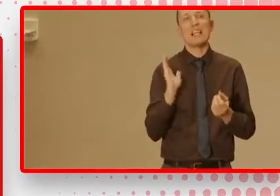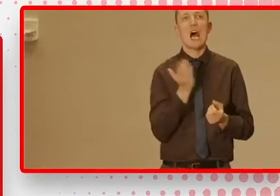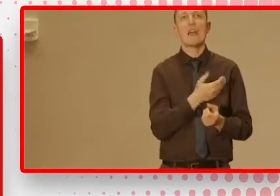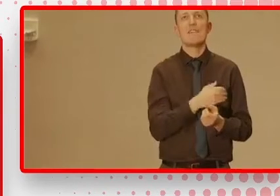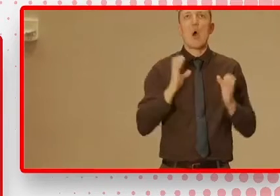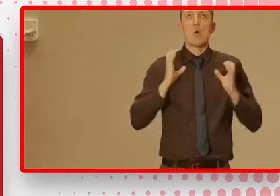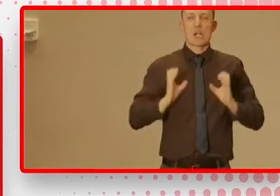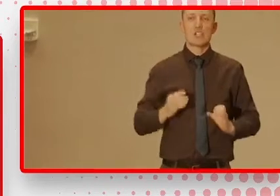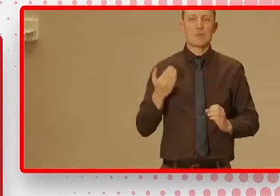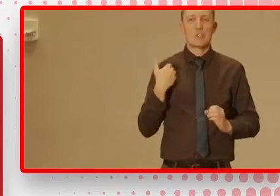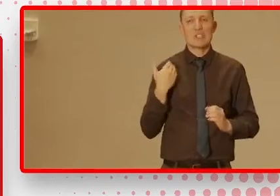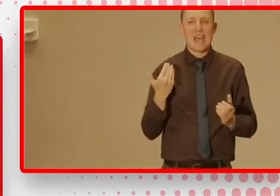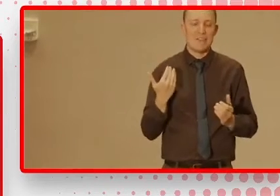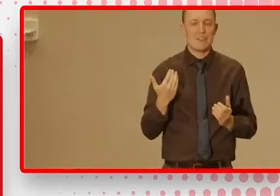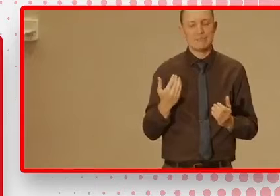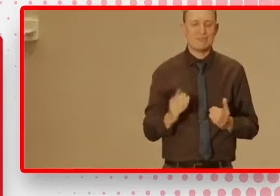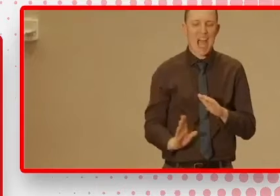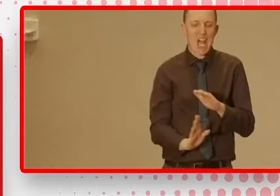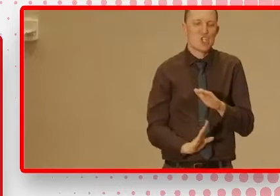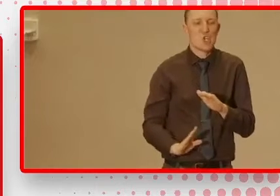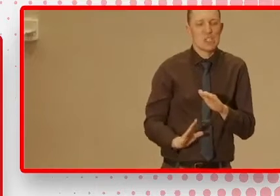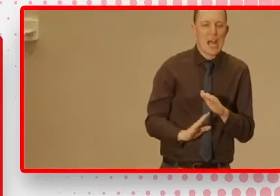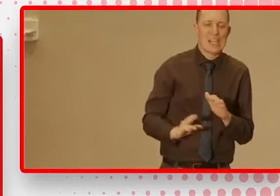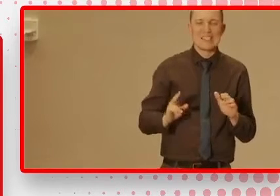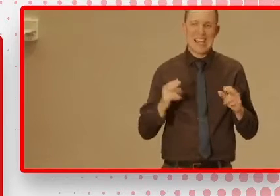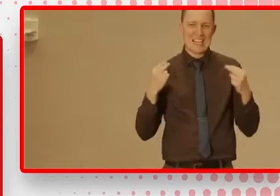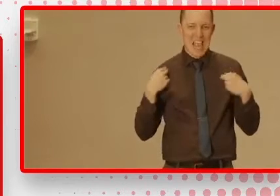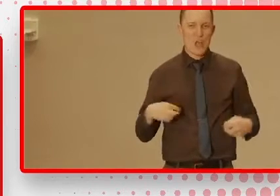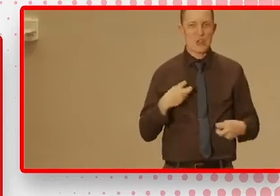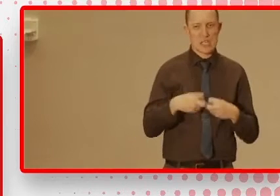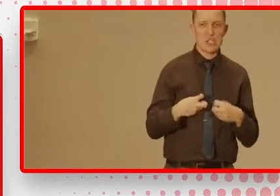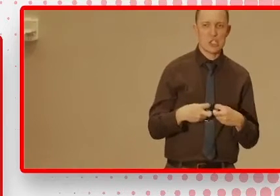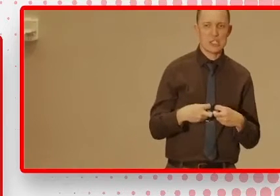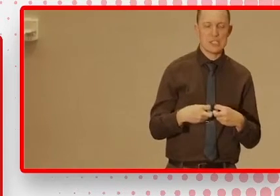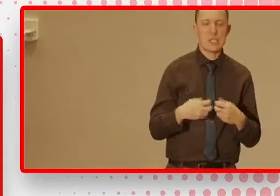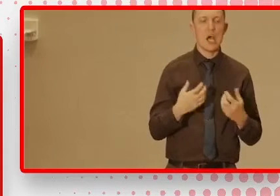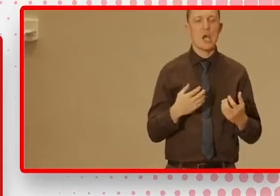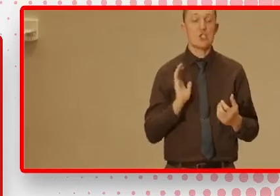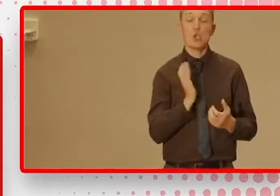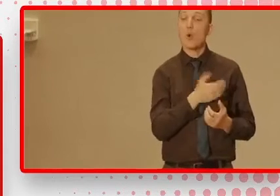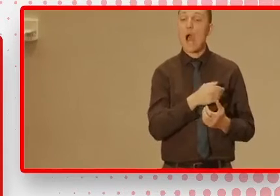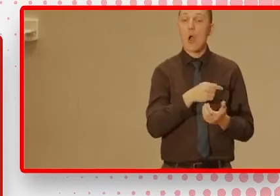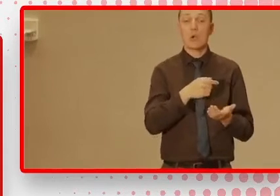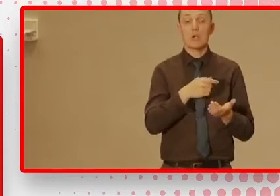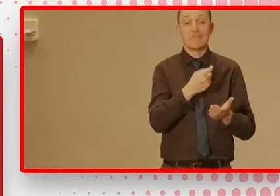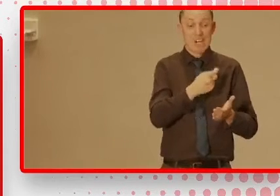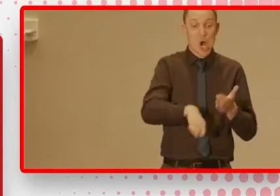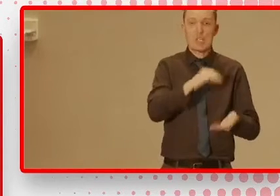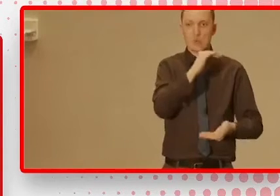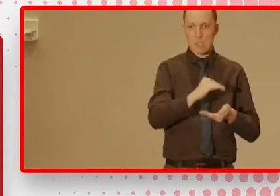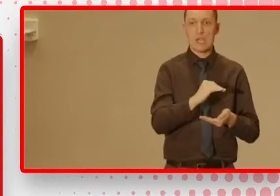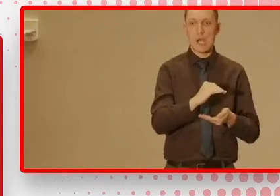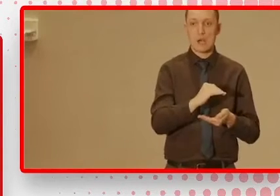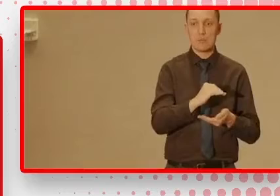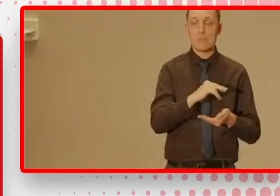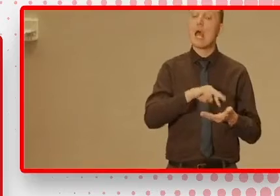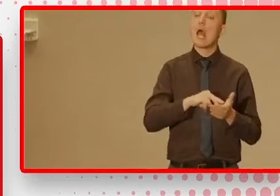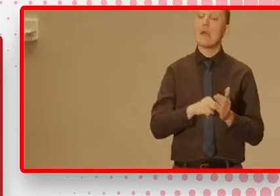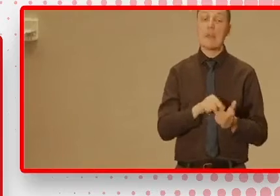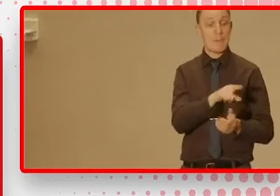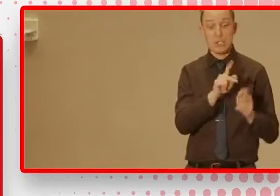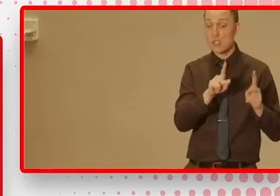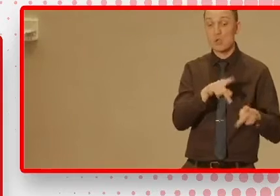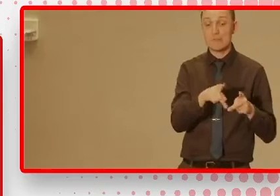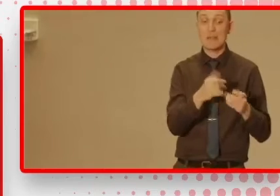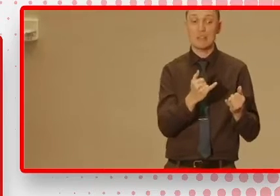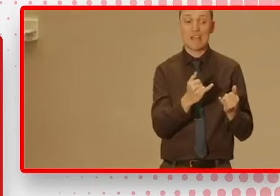lot of them opted to put their cases on hold or close them. So our expenditures went down, but that means we were able to take those people off the